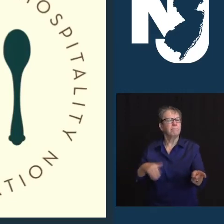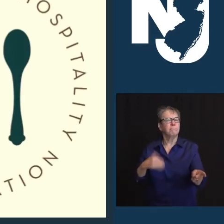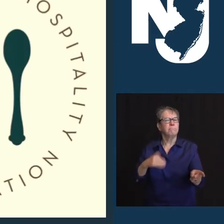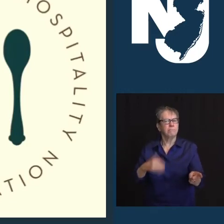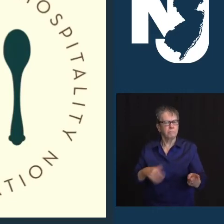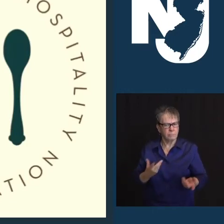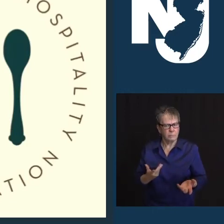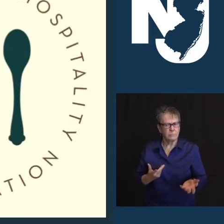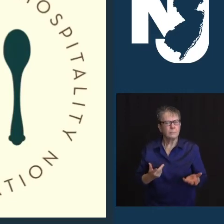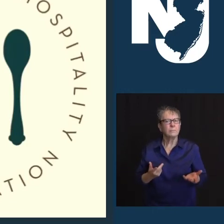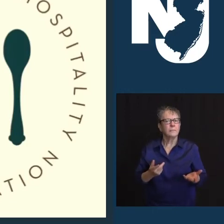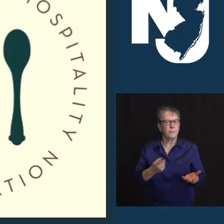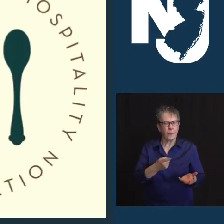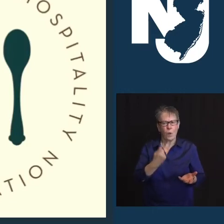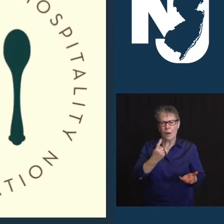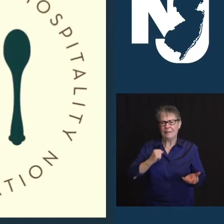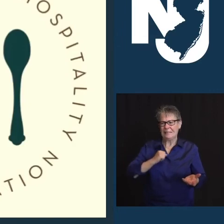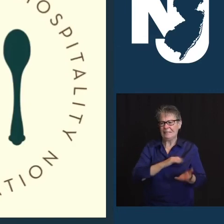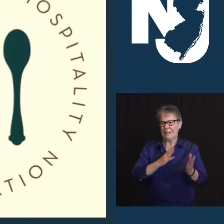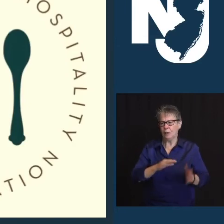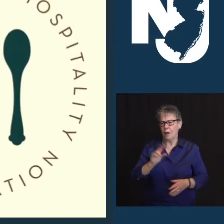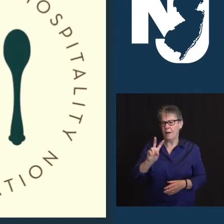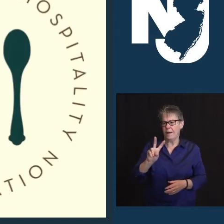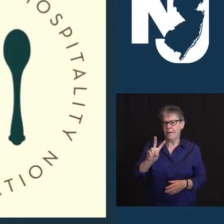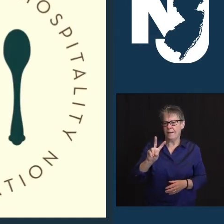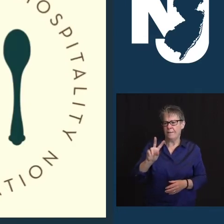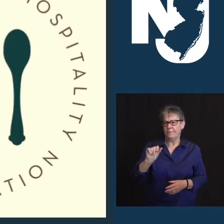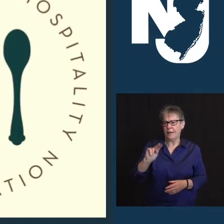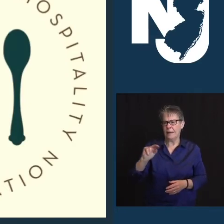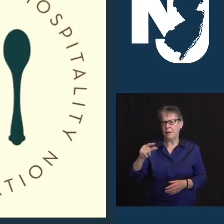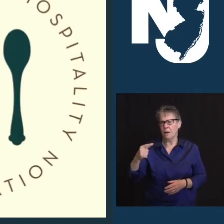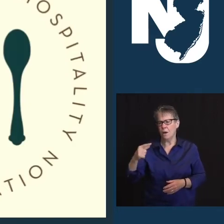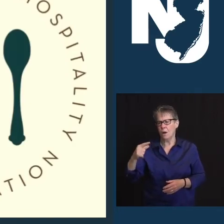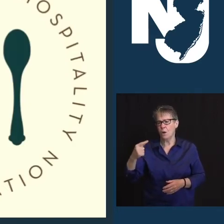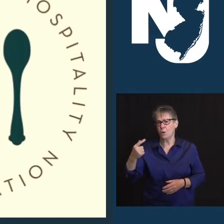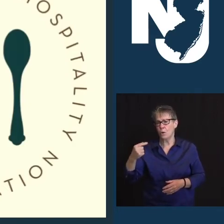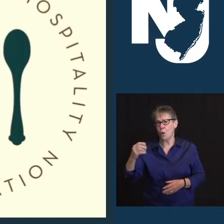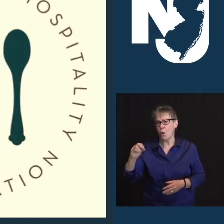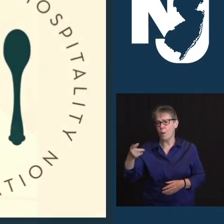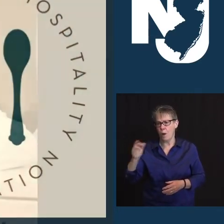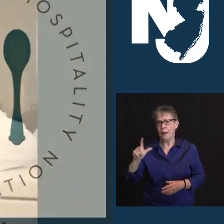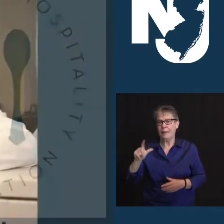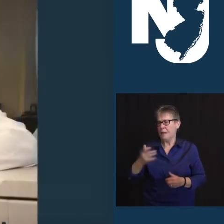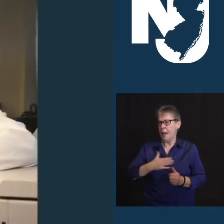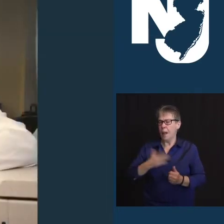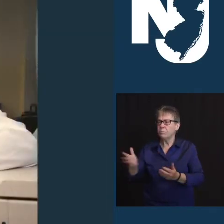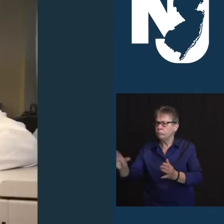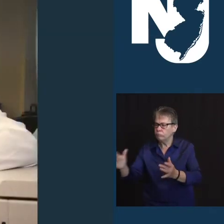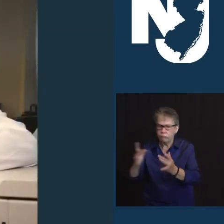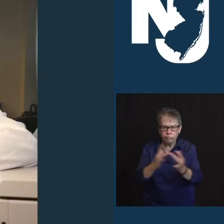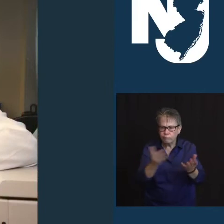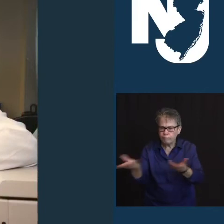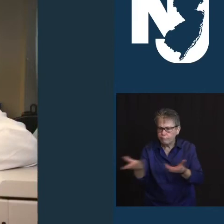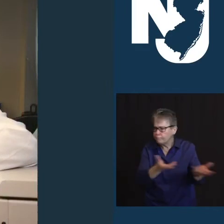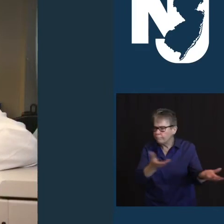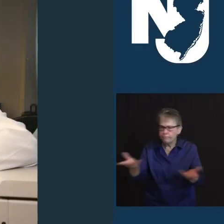who helped spearhead this partnership between DoorDash and the Restaurant Association. And finally today, with a heavy